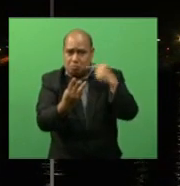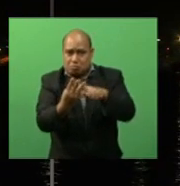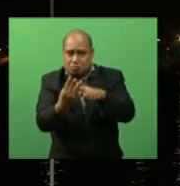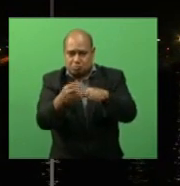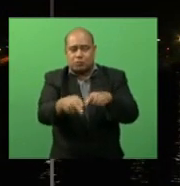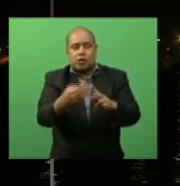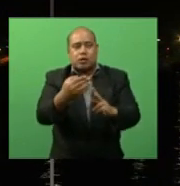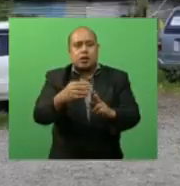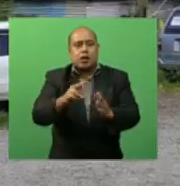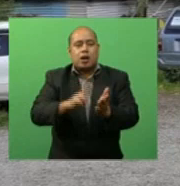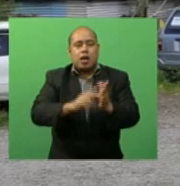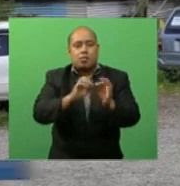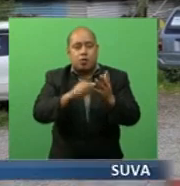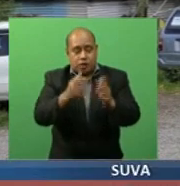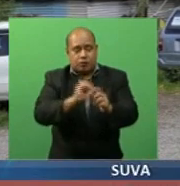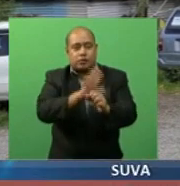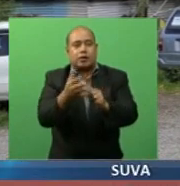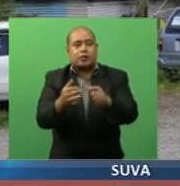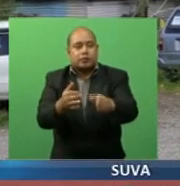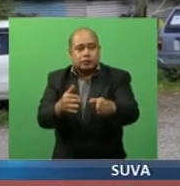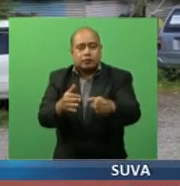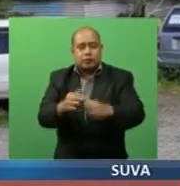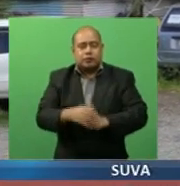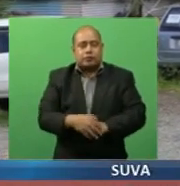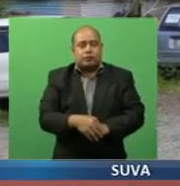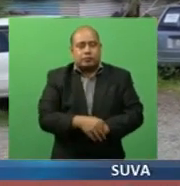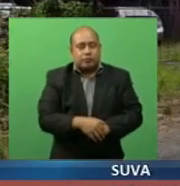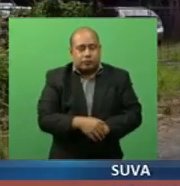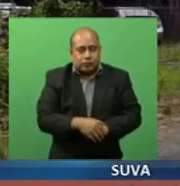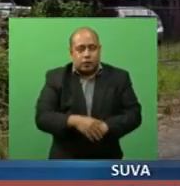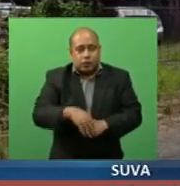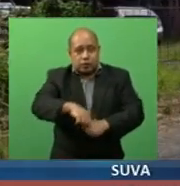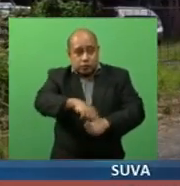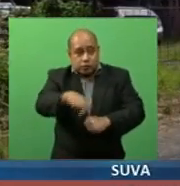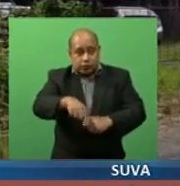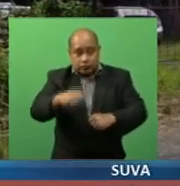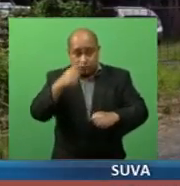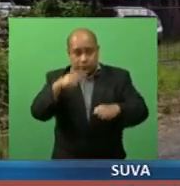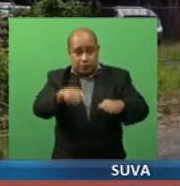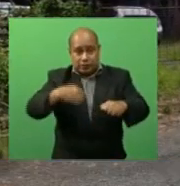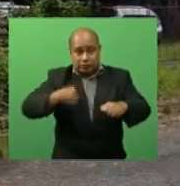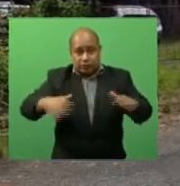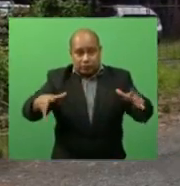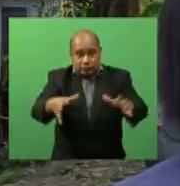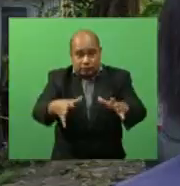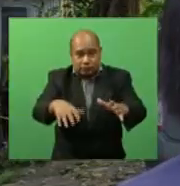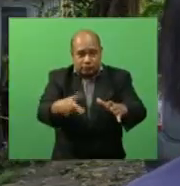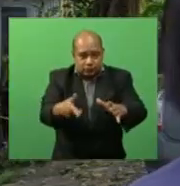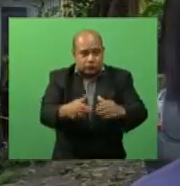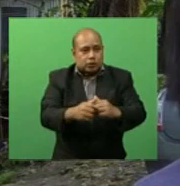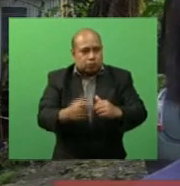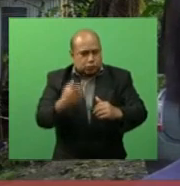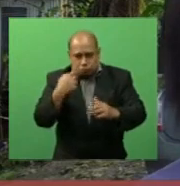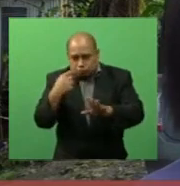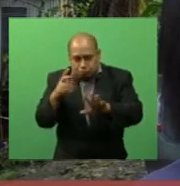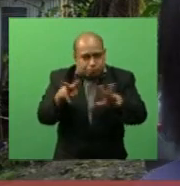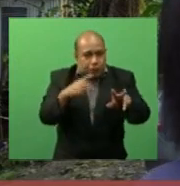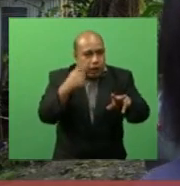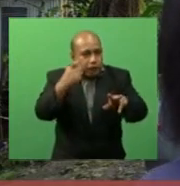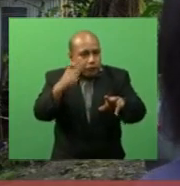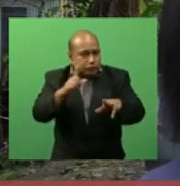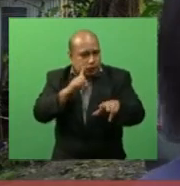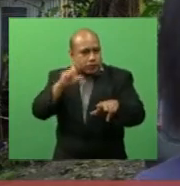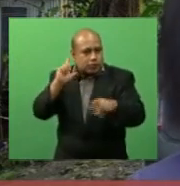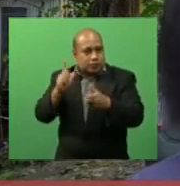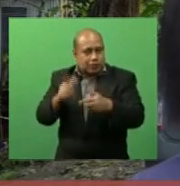has more. Residents still have their guard up, although the lockdown has been lifted yesterday. We are just maintaining a 2 meters